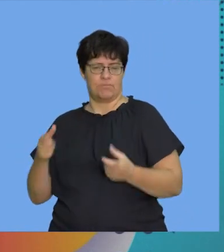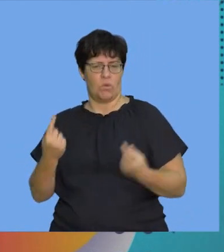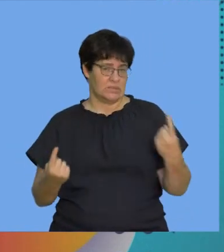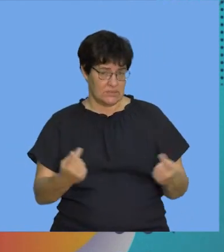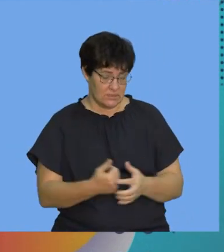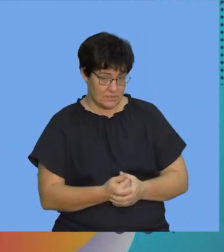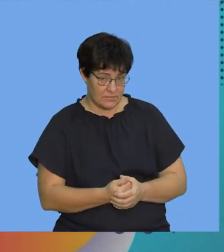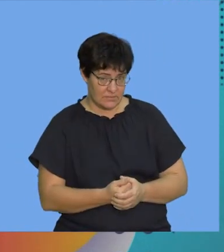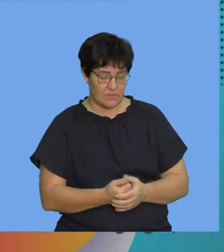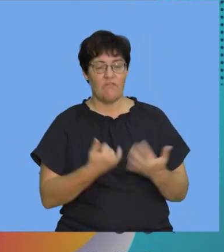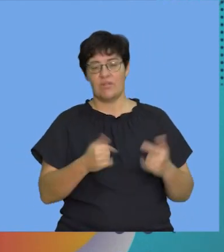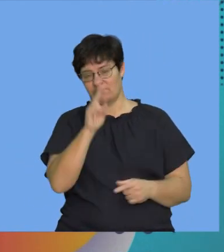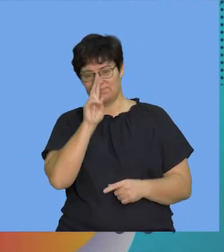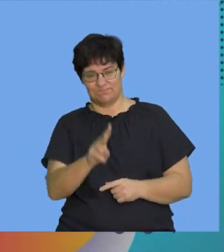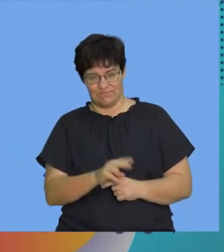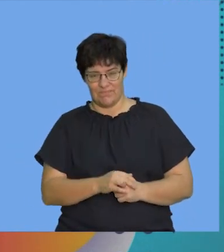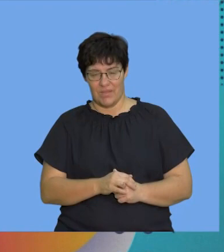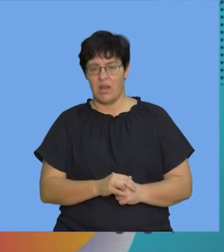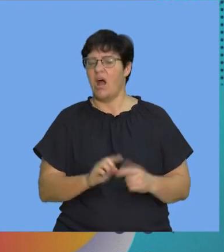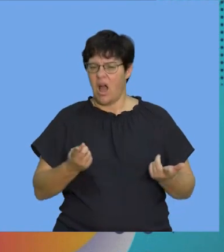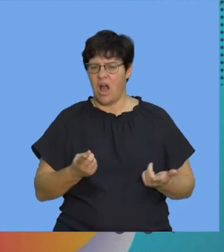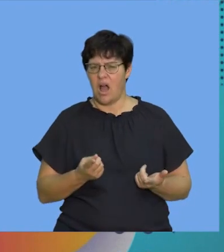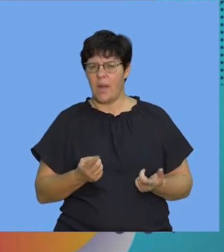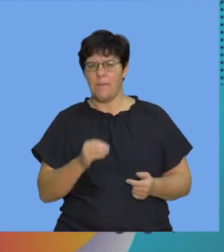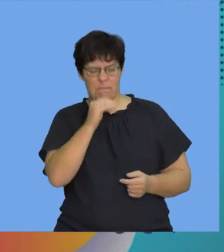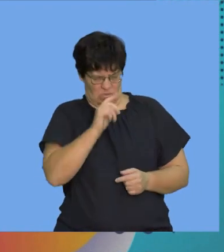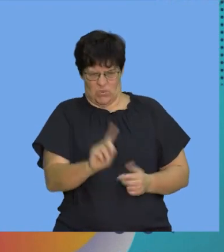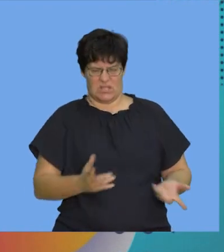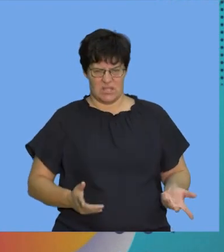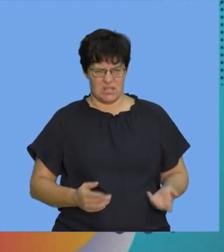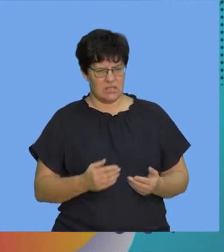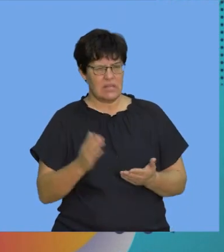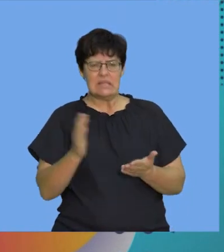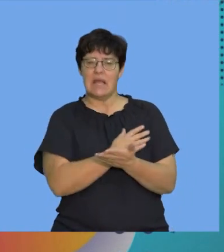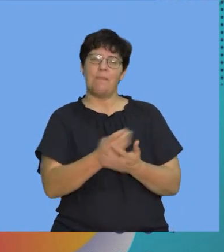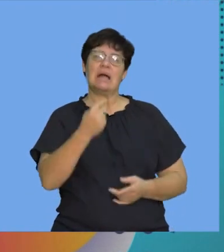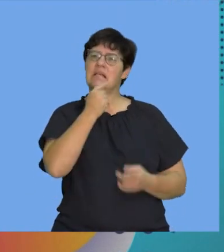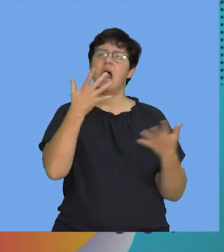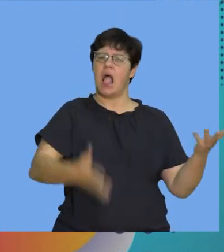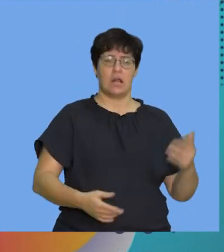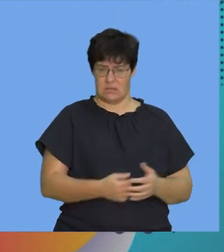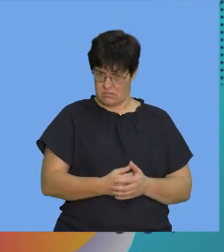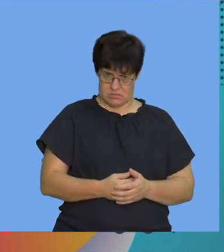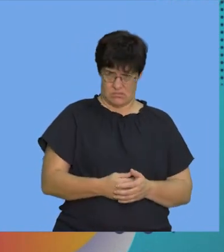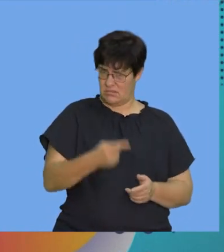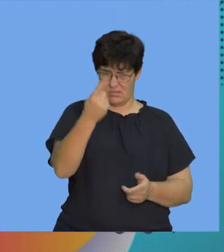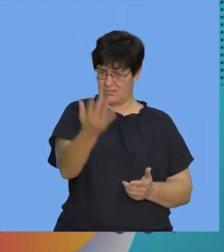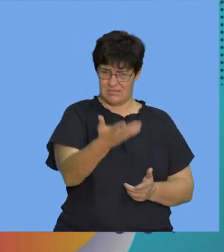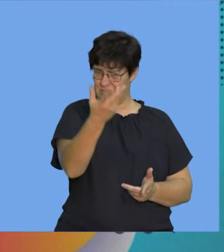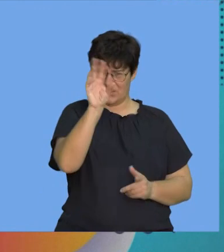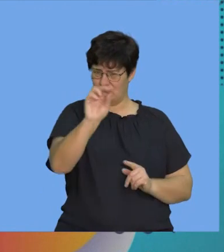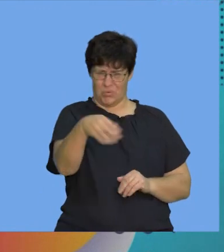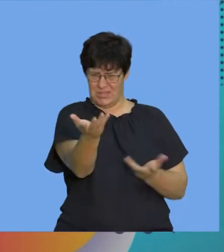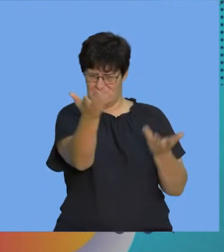But for now, let's just quickly look at what exactly do I mean. Because I know at times I say all of these things and you're wondering, what is this